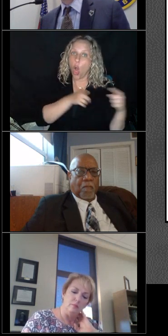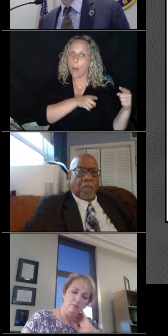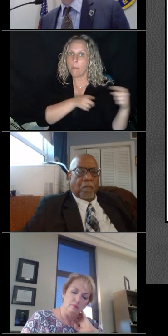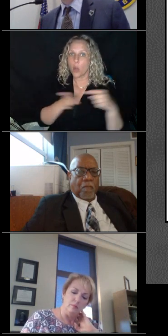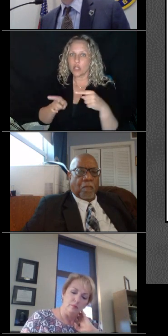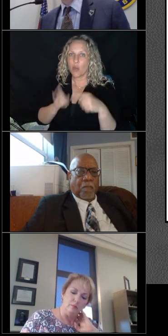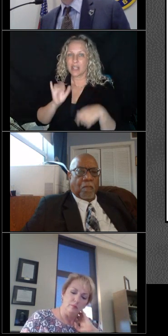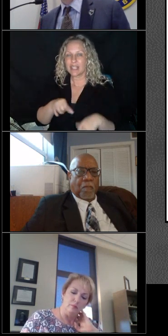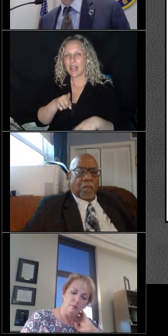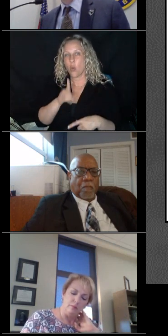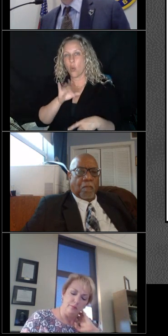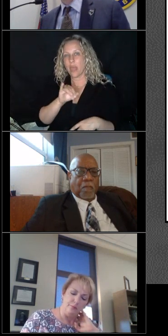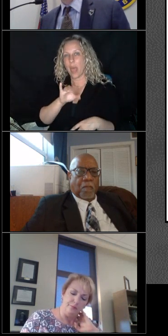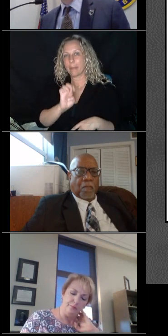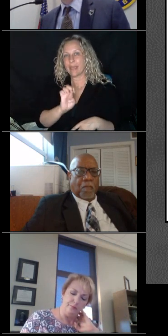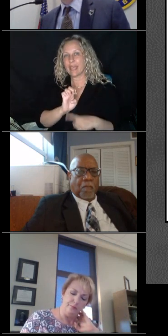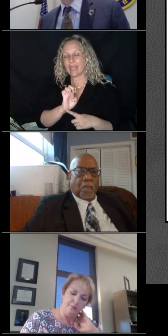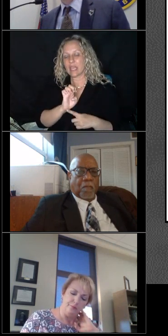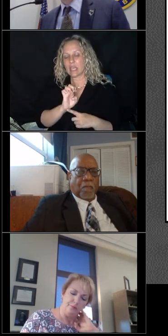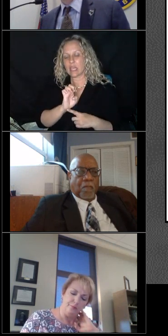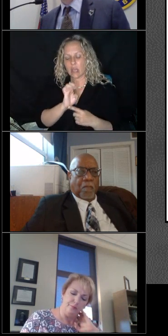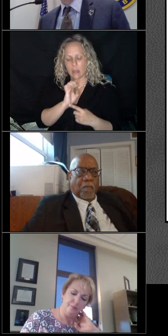direction like that, would that